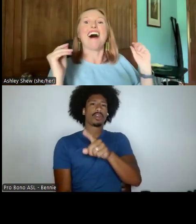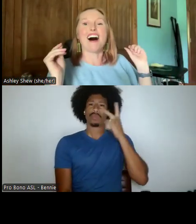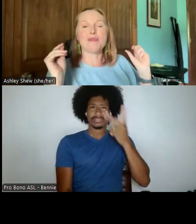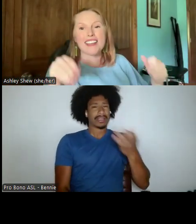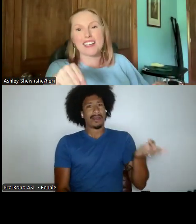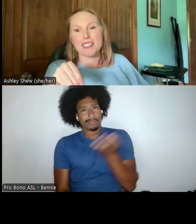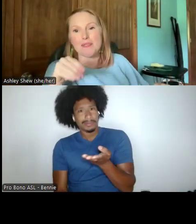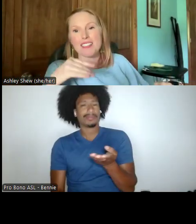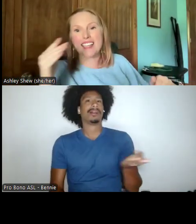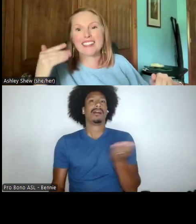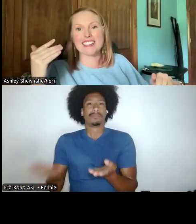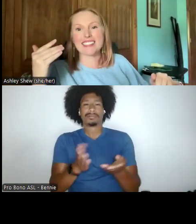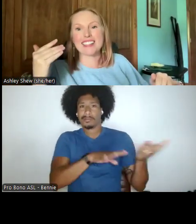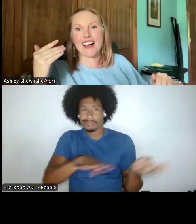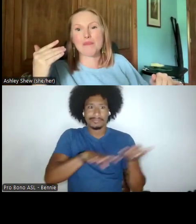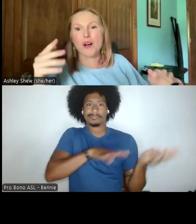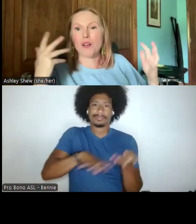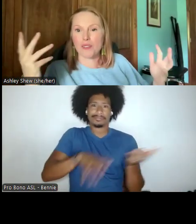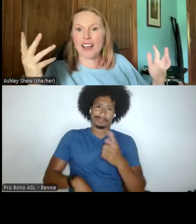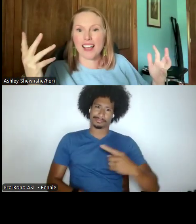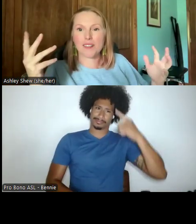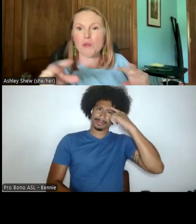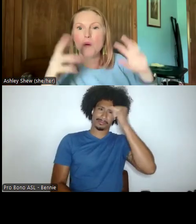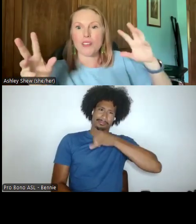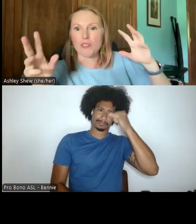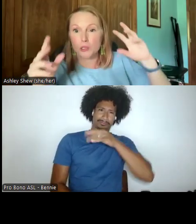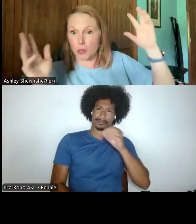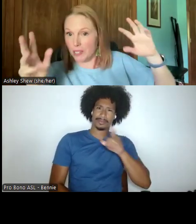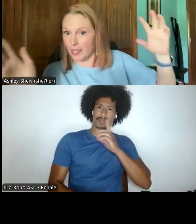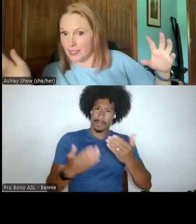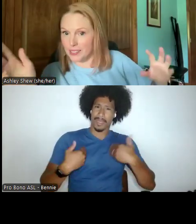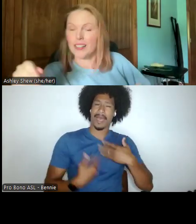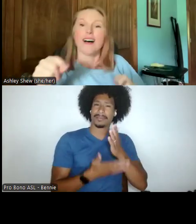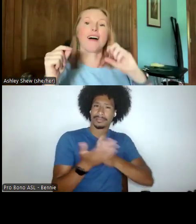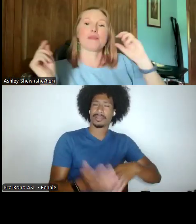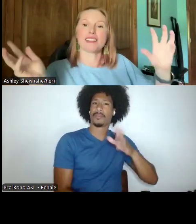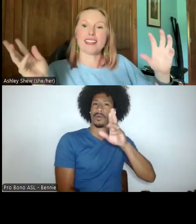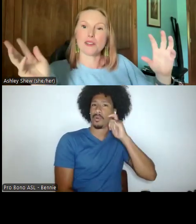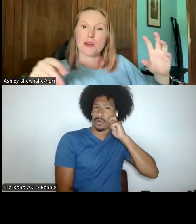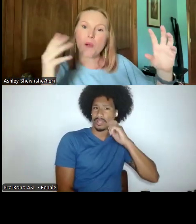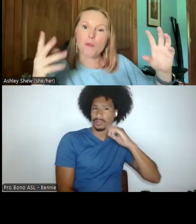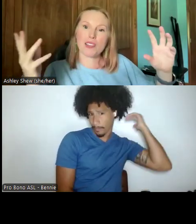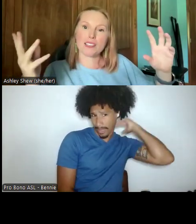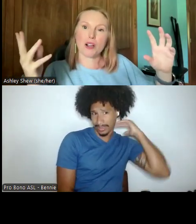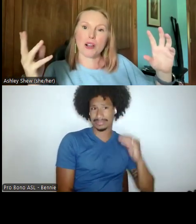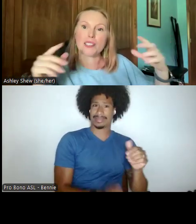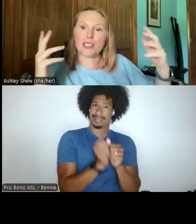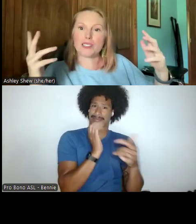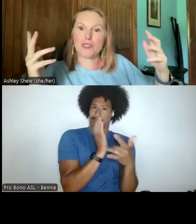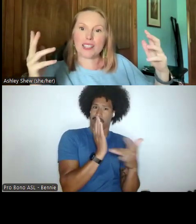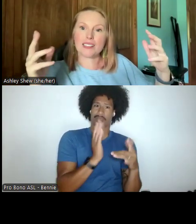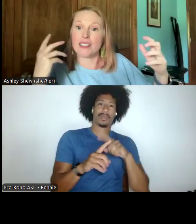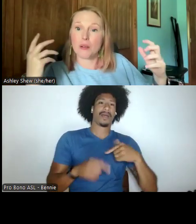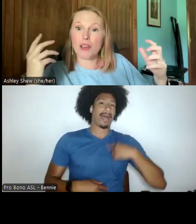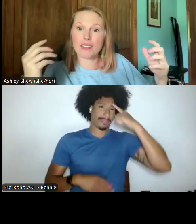technology. I think about some of these cases along that line. We won't give you so many cases like they do, but I think these are